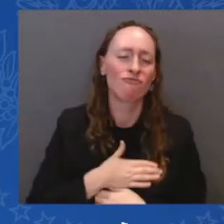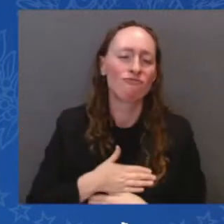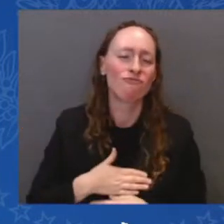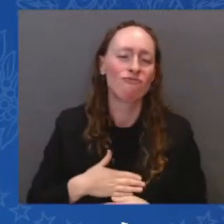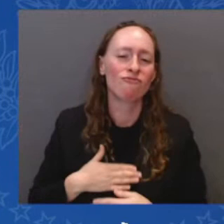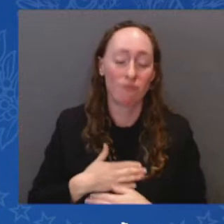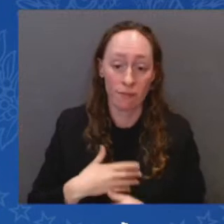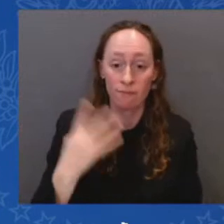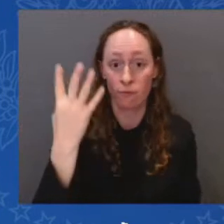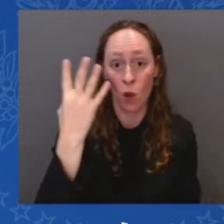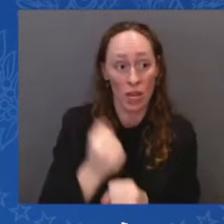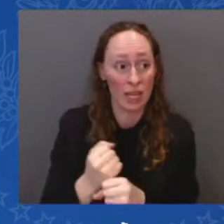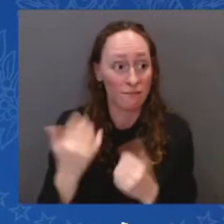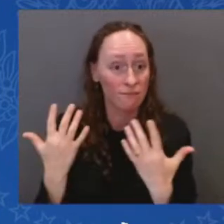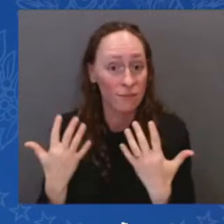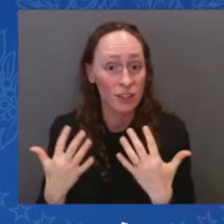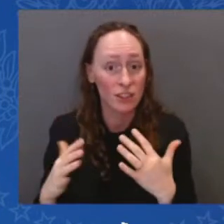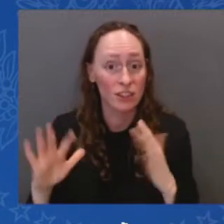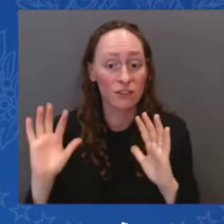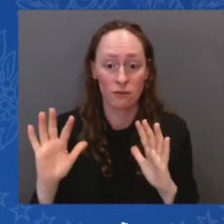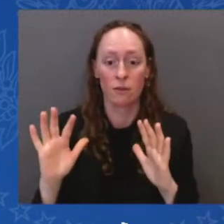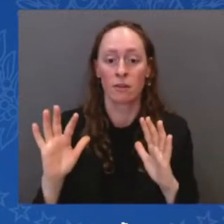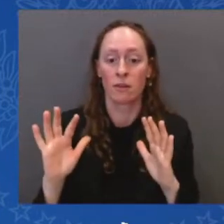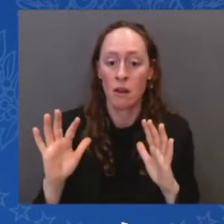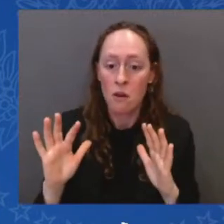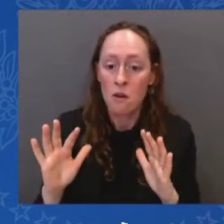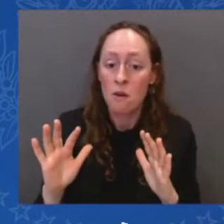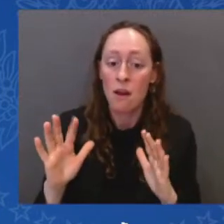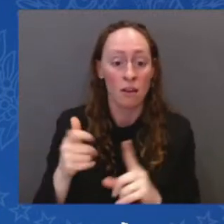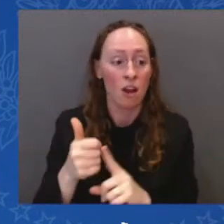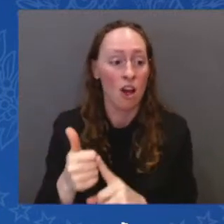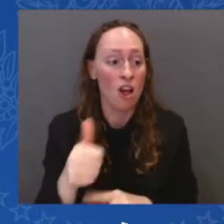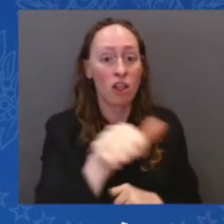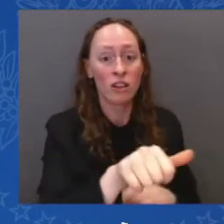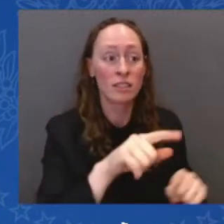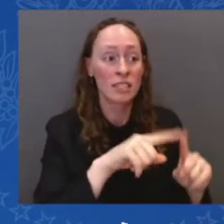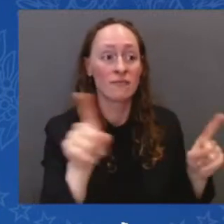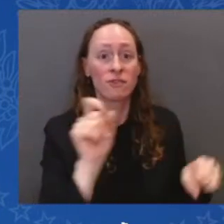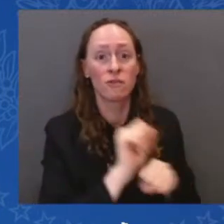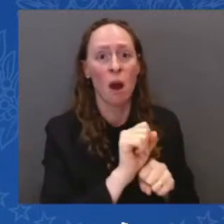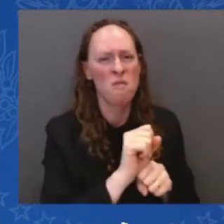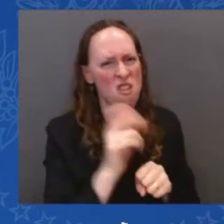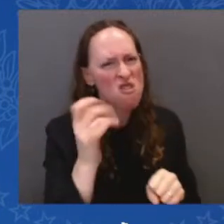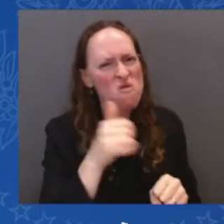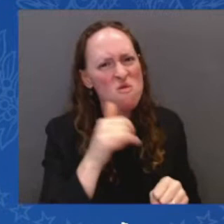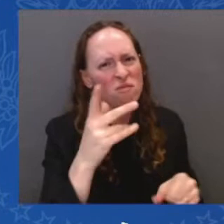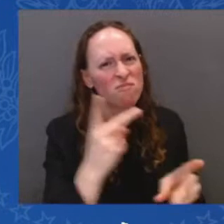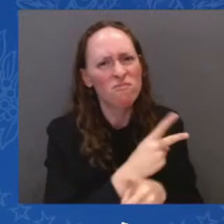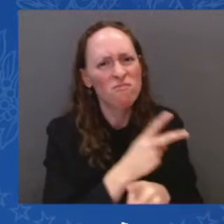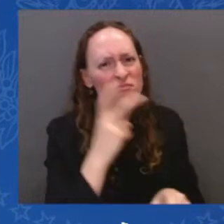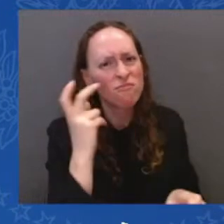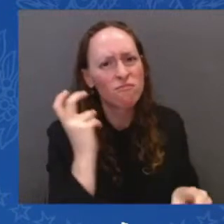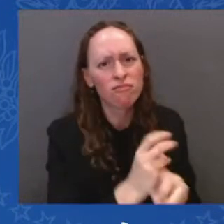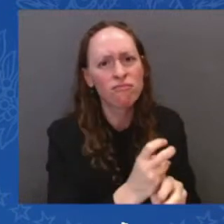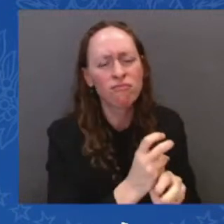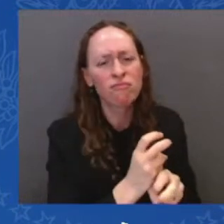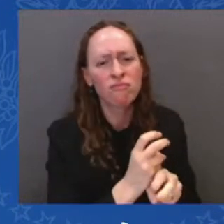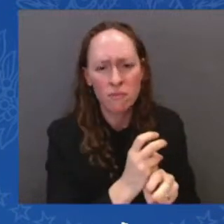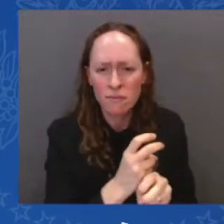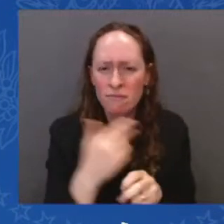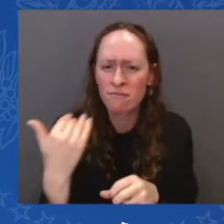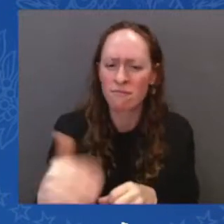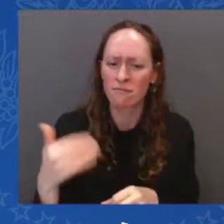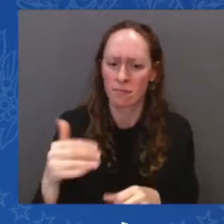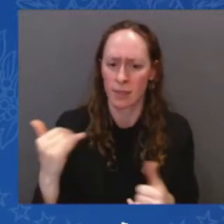job. Now think of everything that our military has done during his tenure as chairman. We've taken